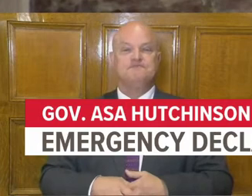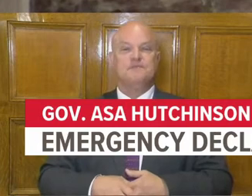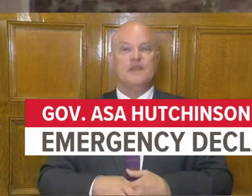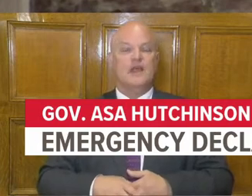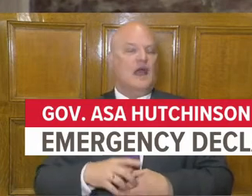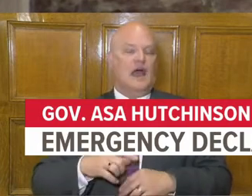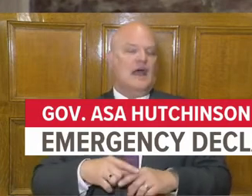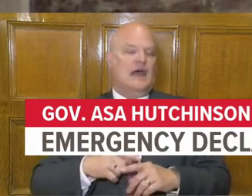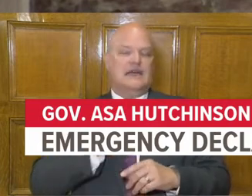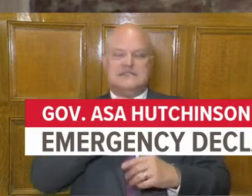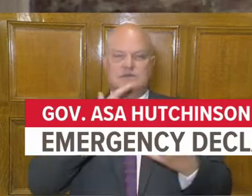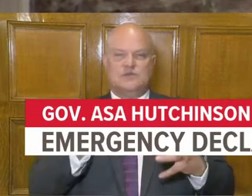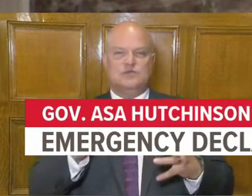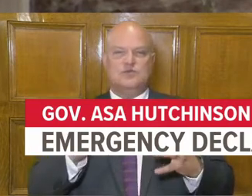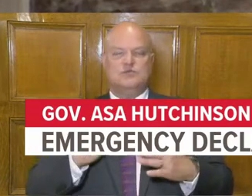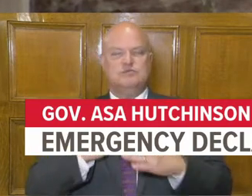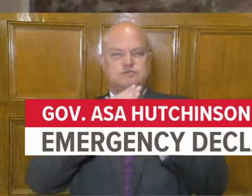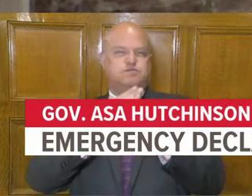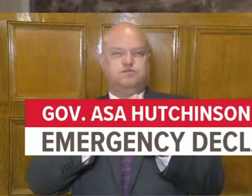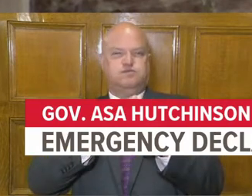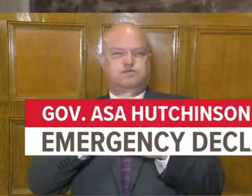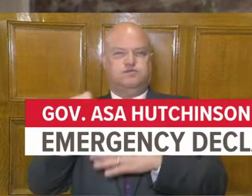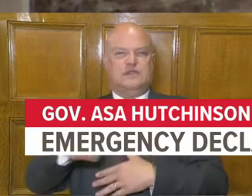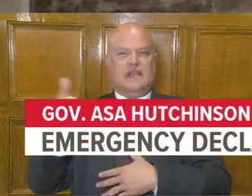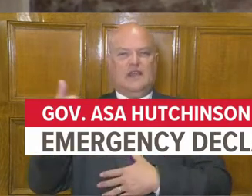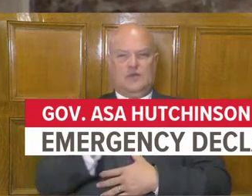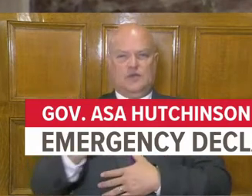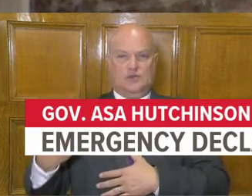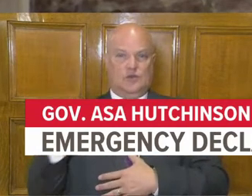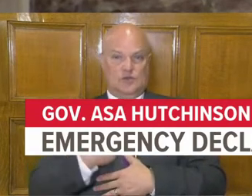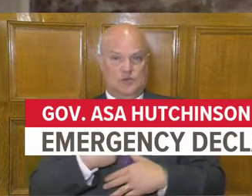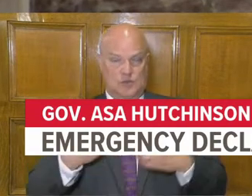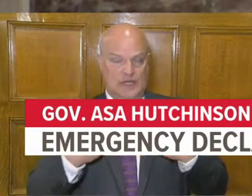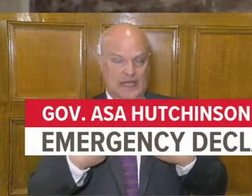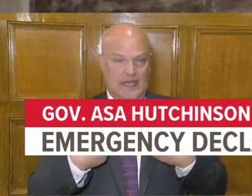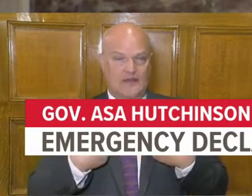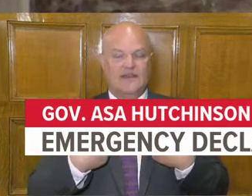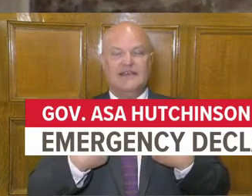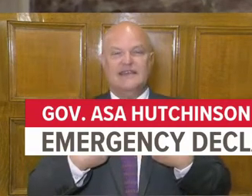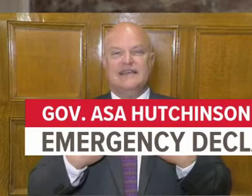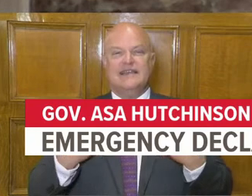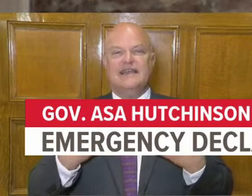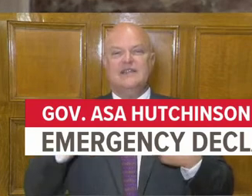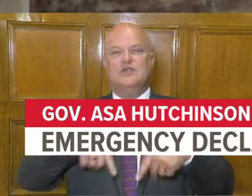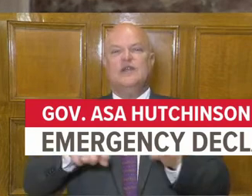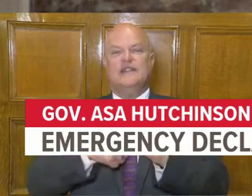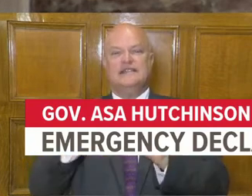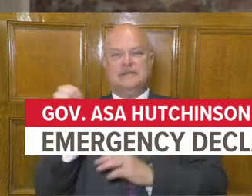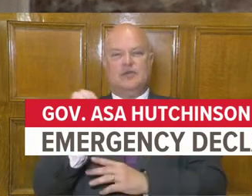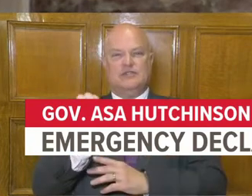I did not want that to stand in the way with the other resources we have in ending that emergency.